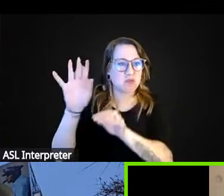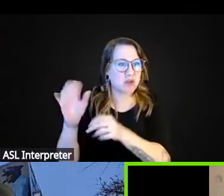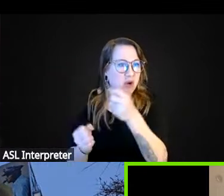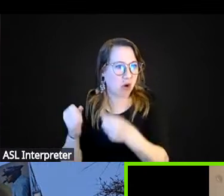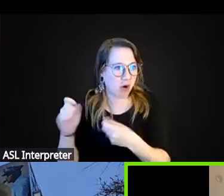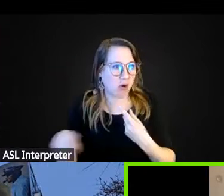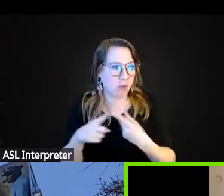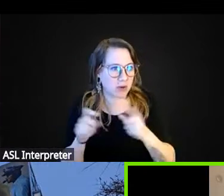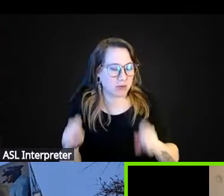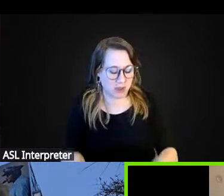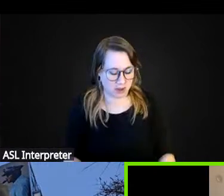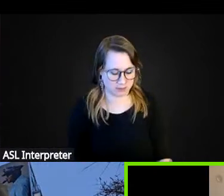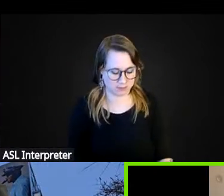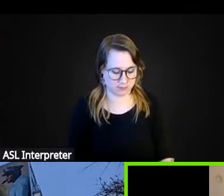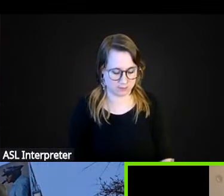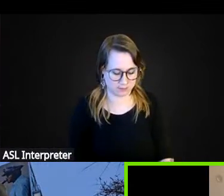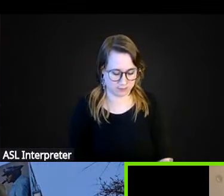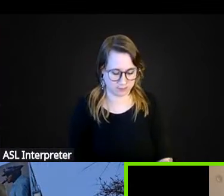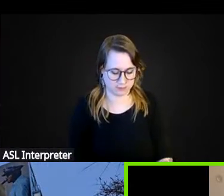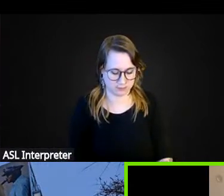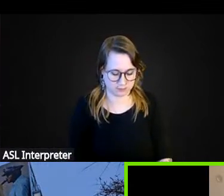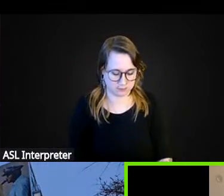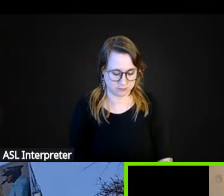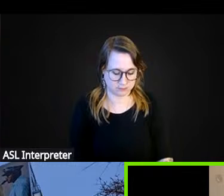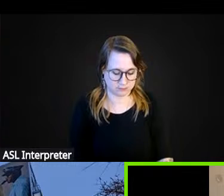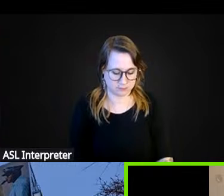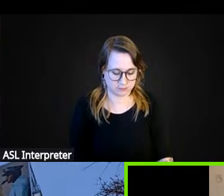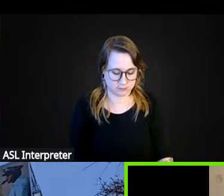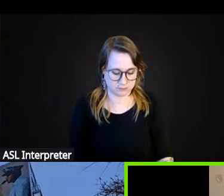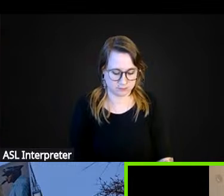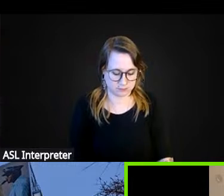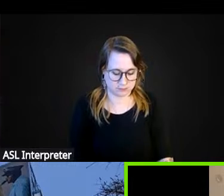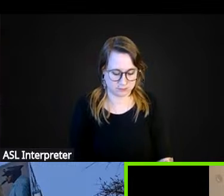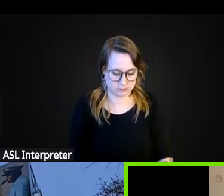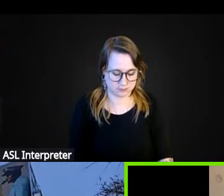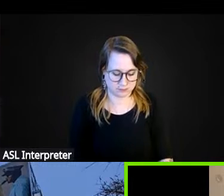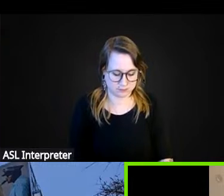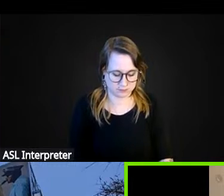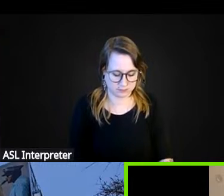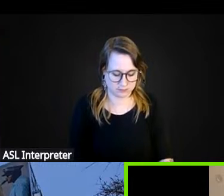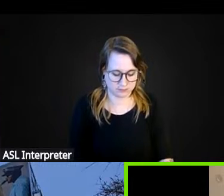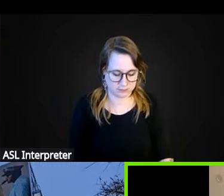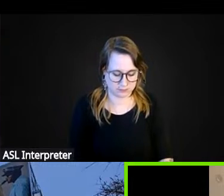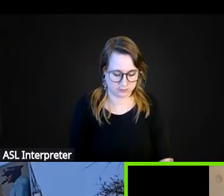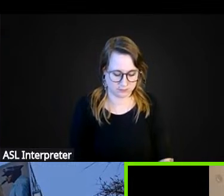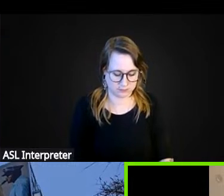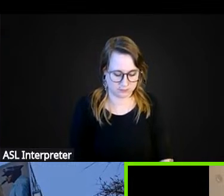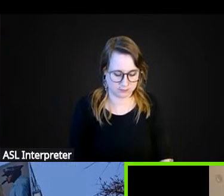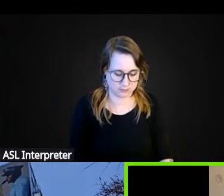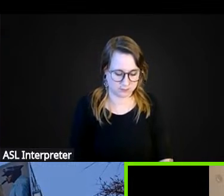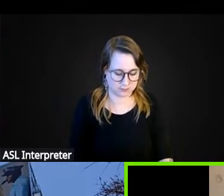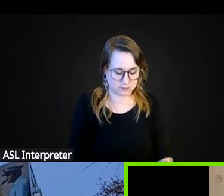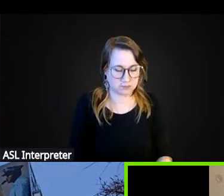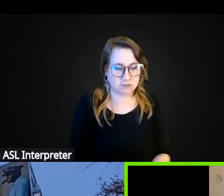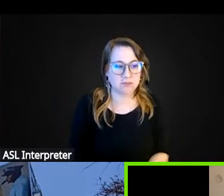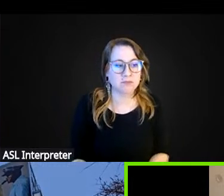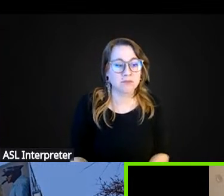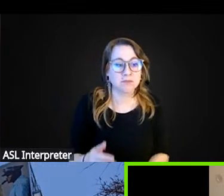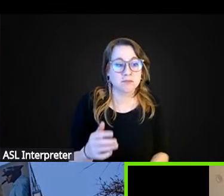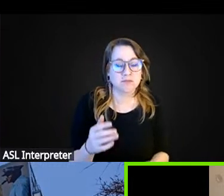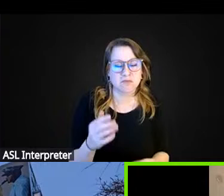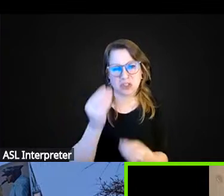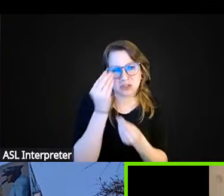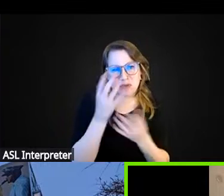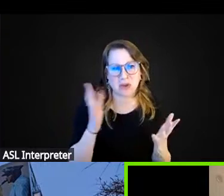can, based on the time restrictions given. Just a quick update for folks. There is a street light that's currently out